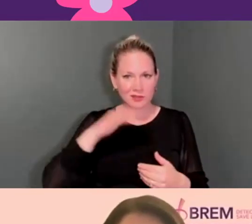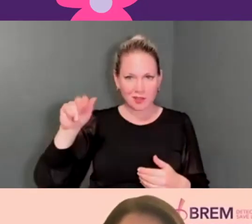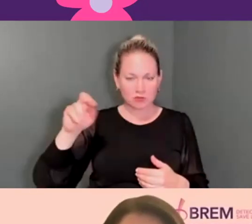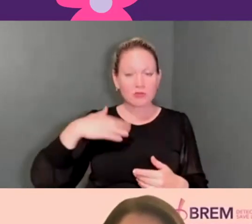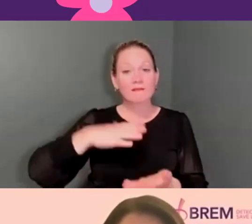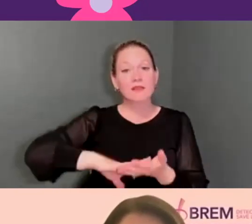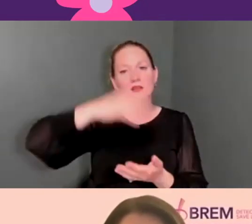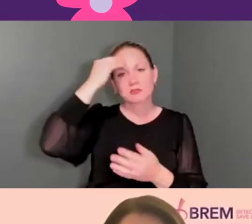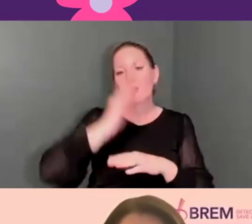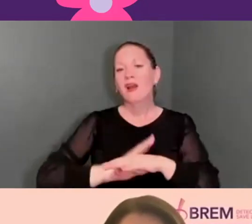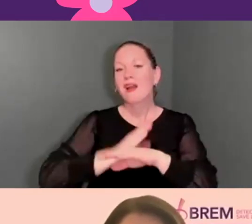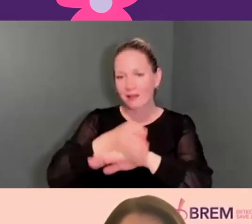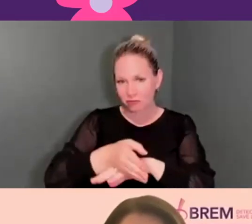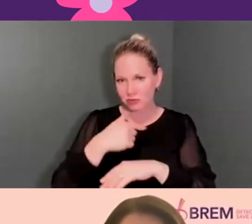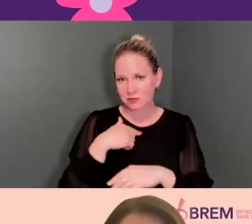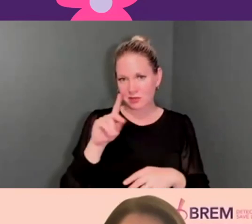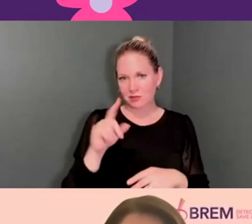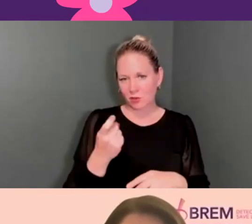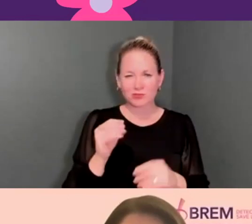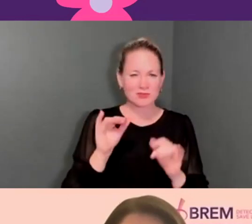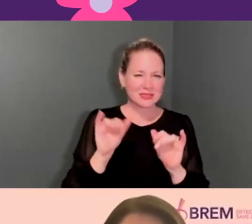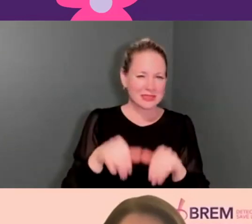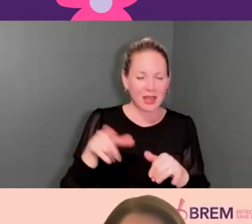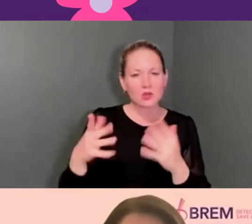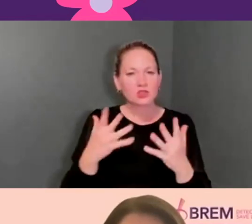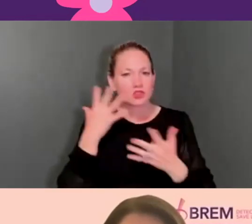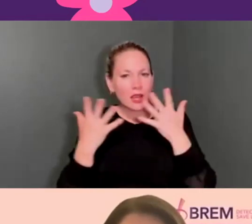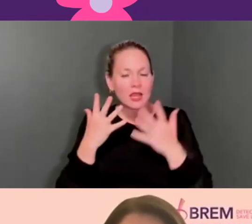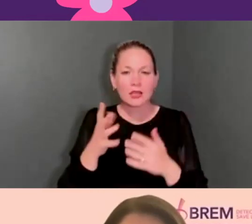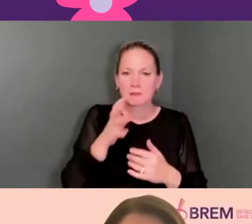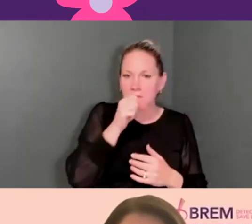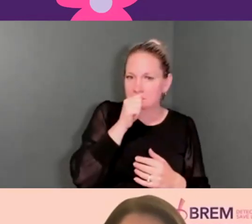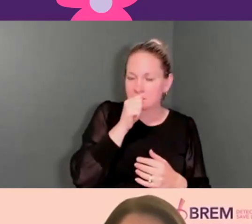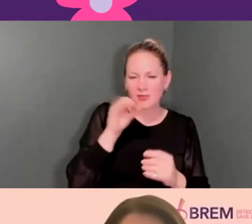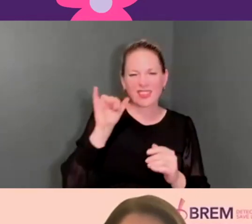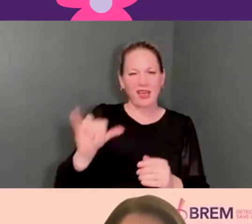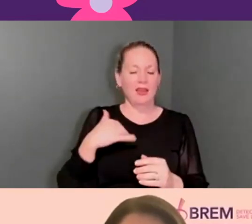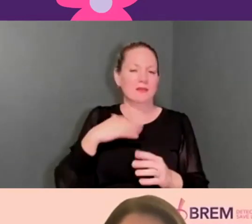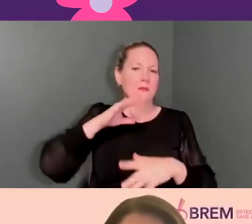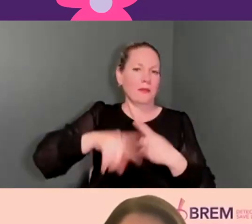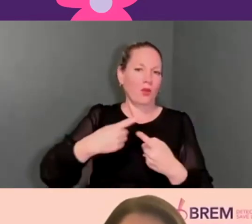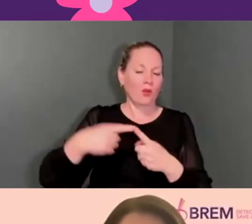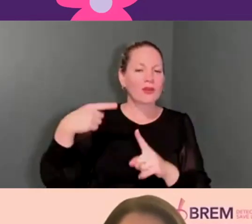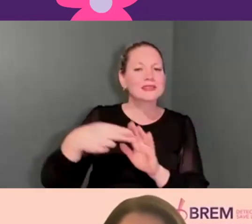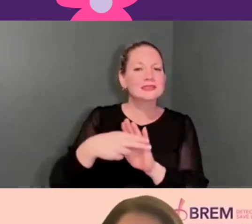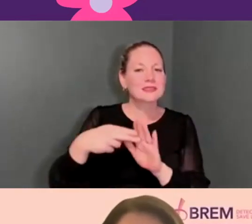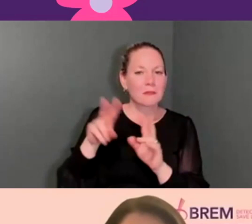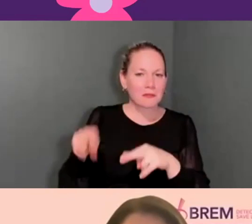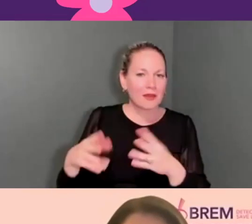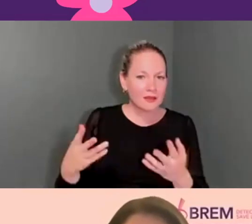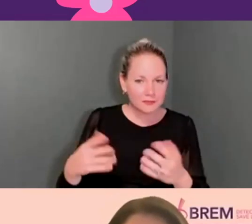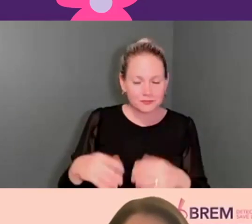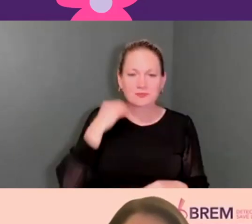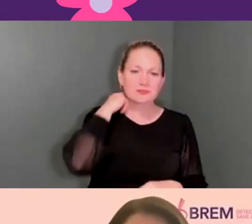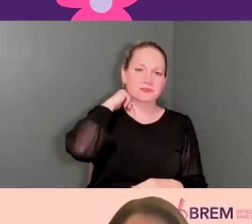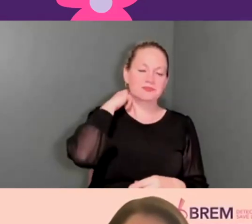mentioned earlier, those stigmas around breast cancer. So they were ashamed to talk about it. It wasn't something that they really wanted to put out there. So that kind of leads